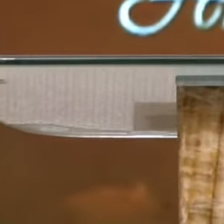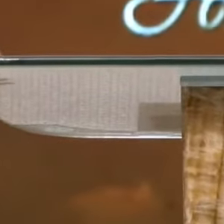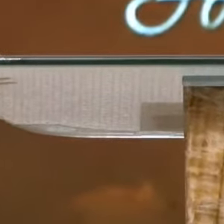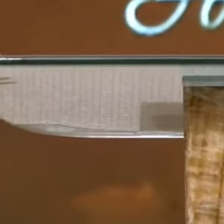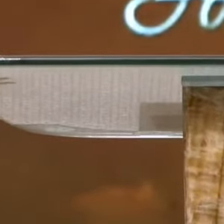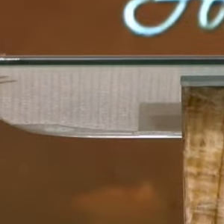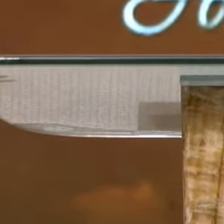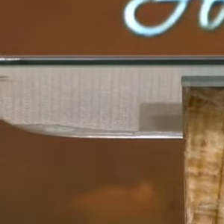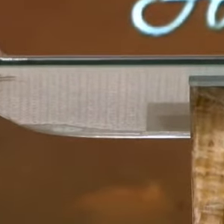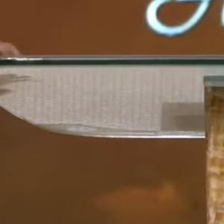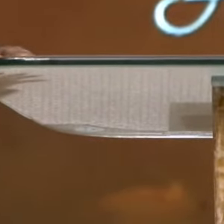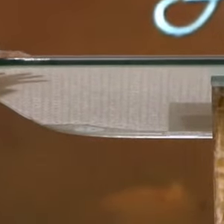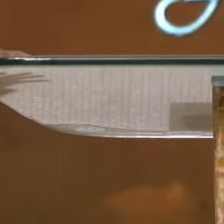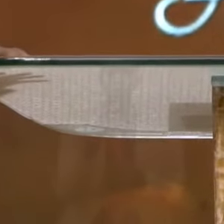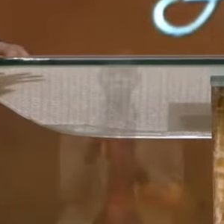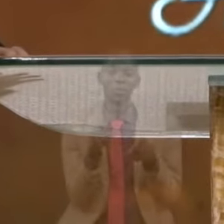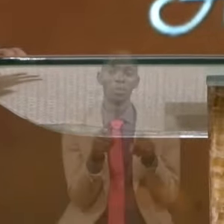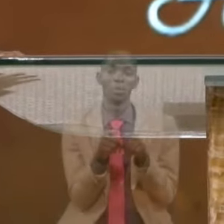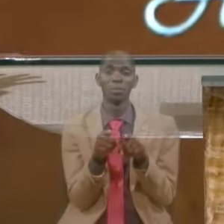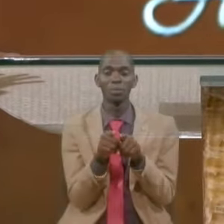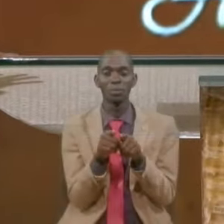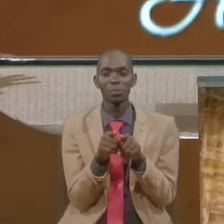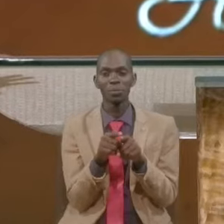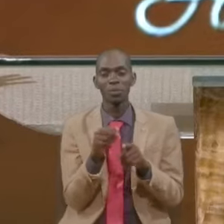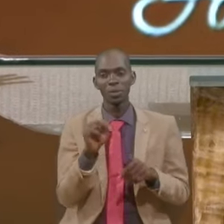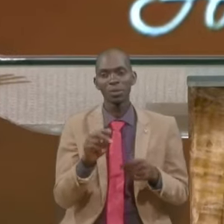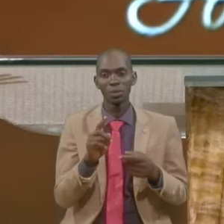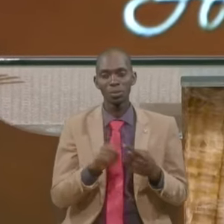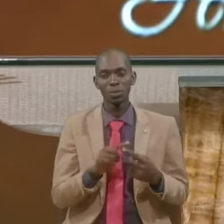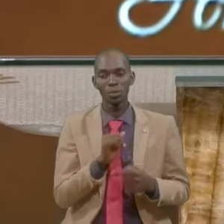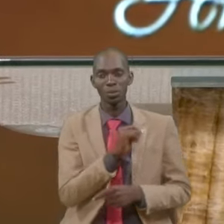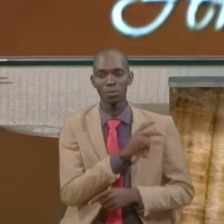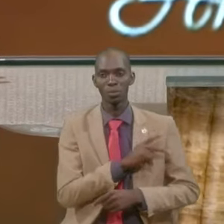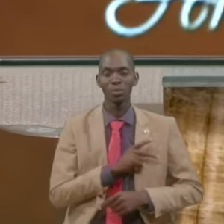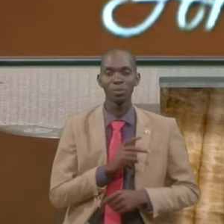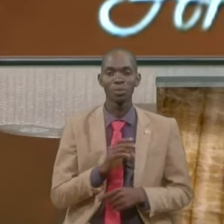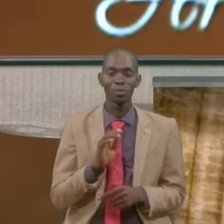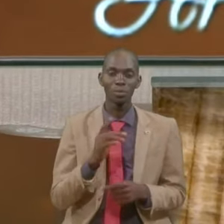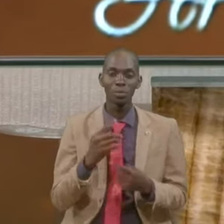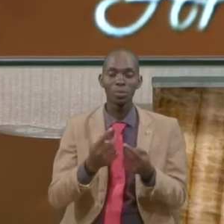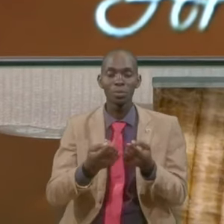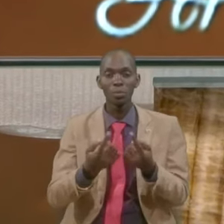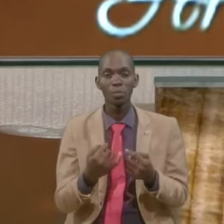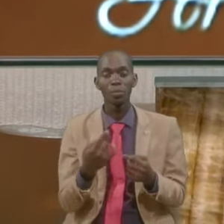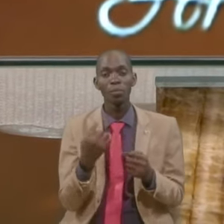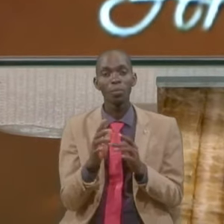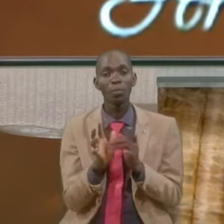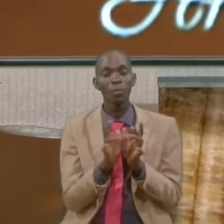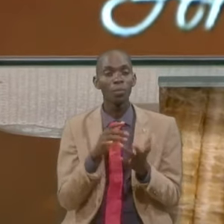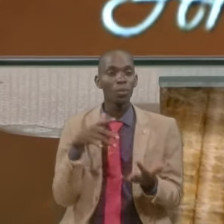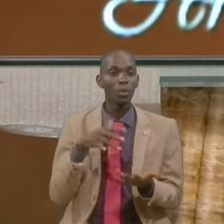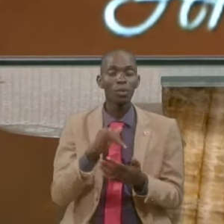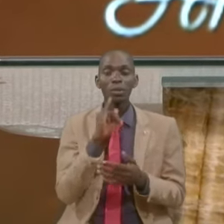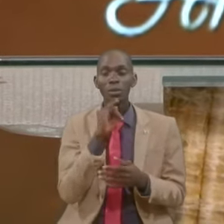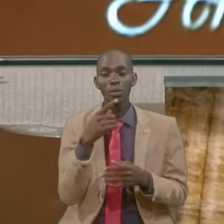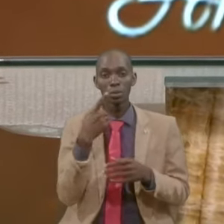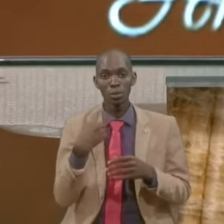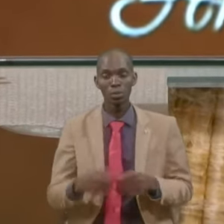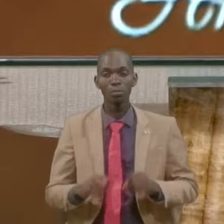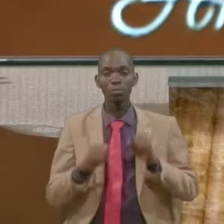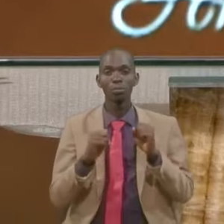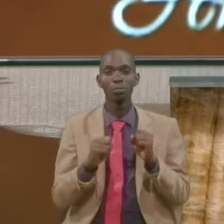And you also need to appreciate your coming. The Bible study is the